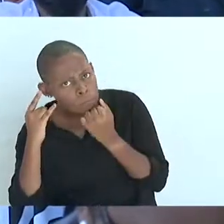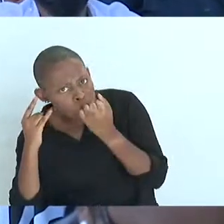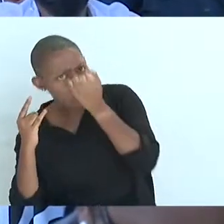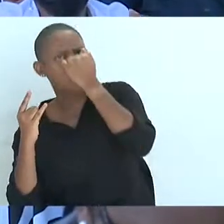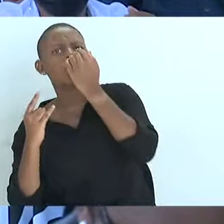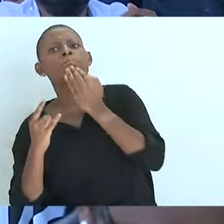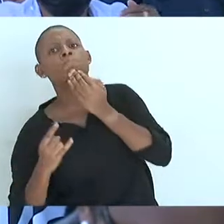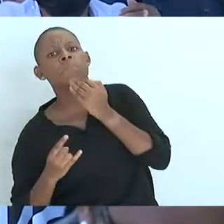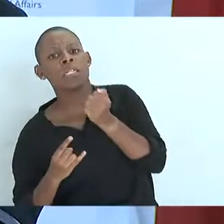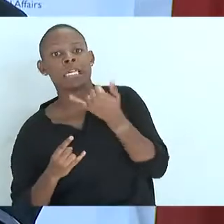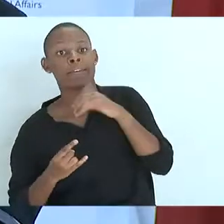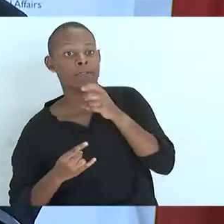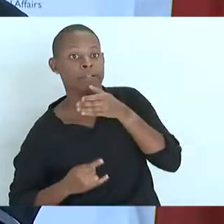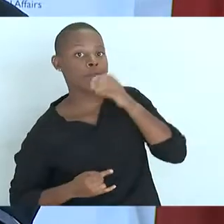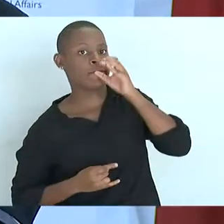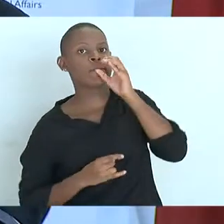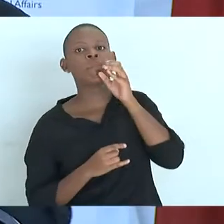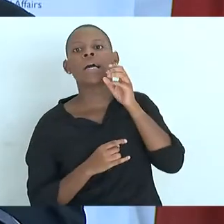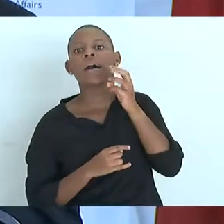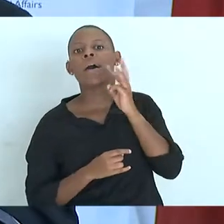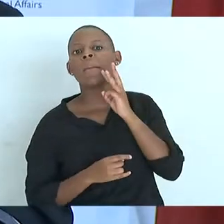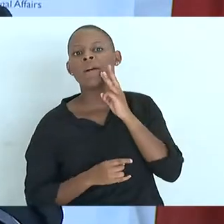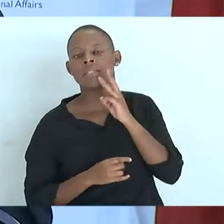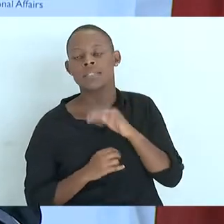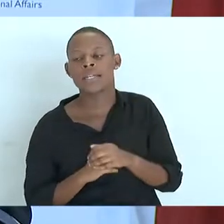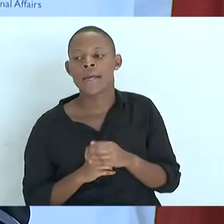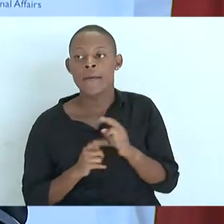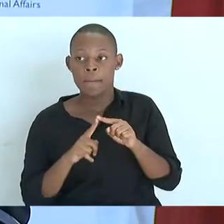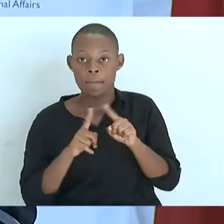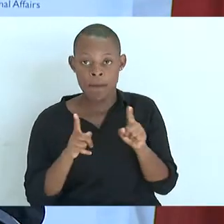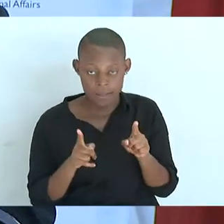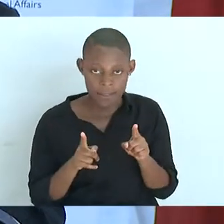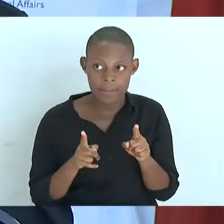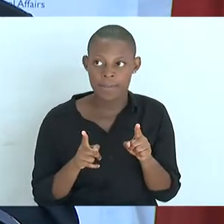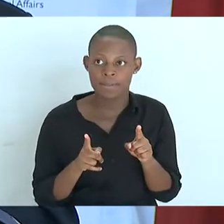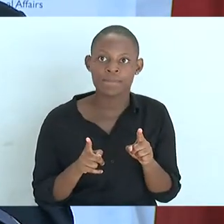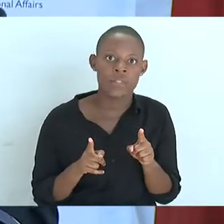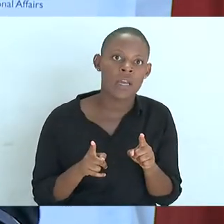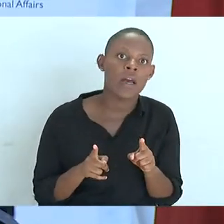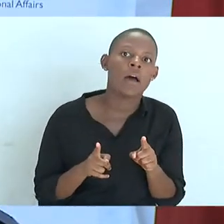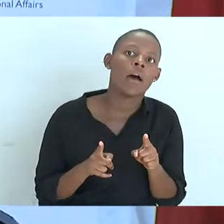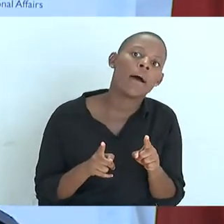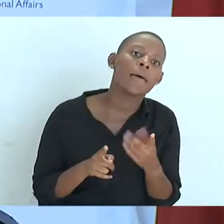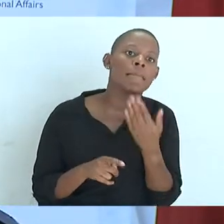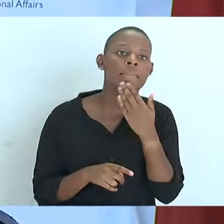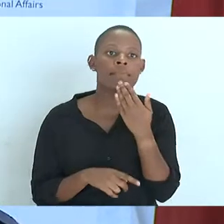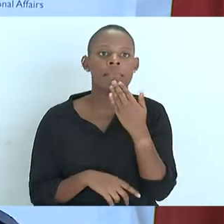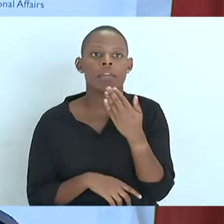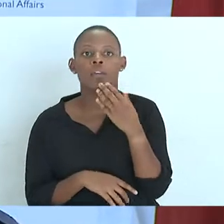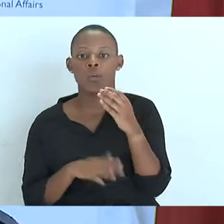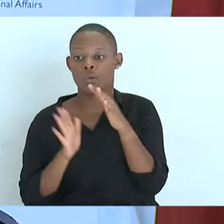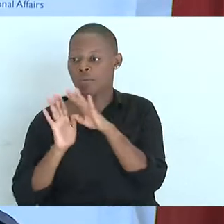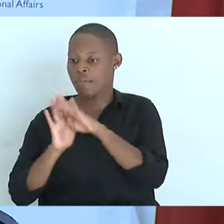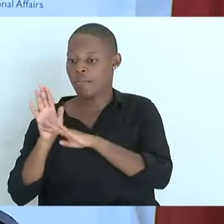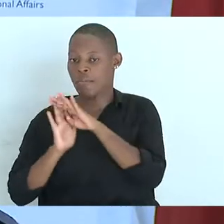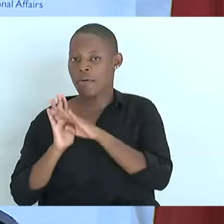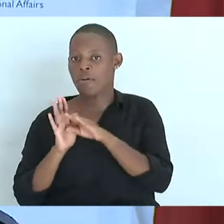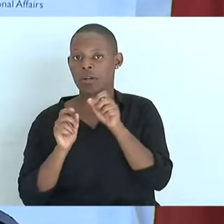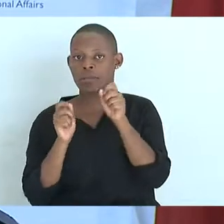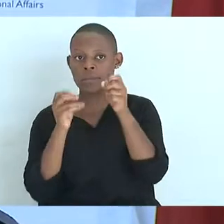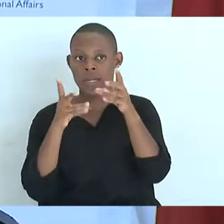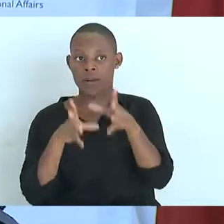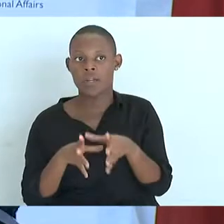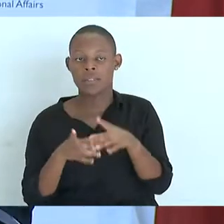good. Thank you, Program Director. Our honorable ministers, Minister Shlamini